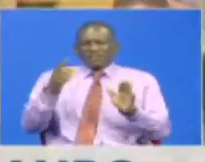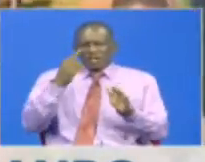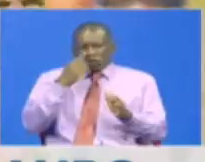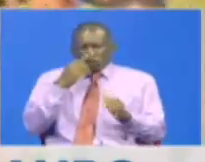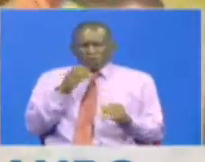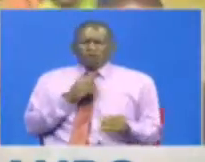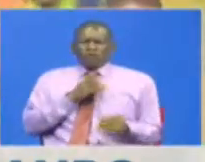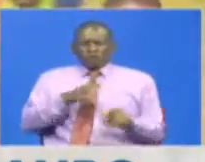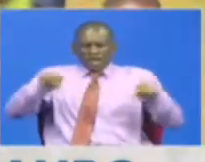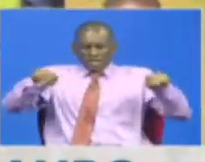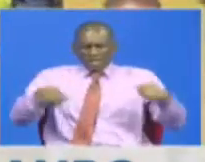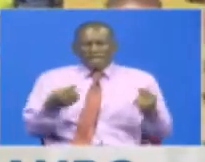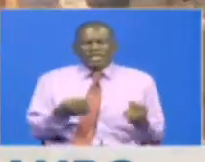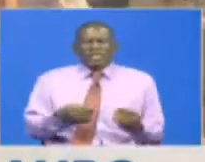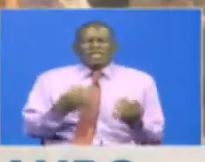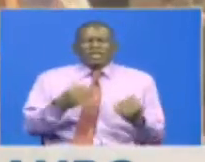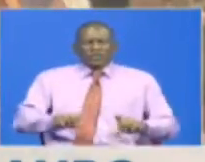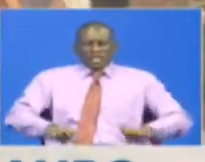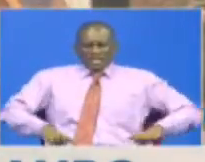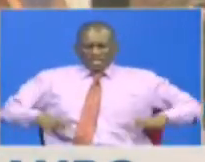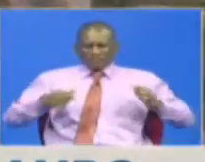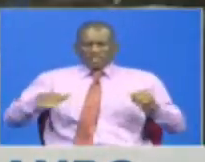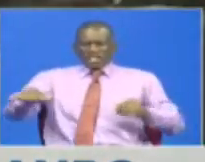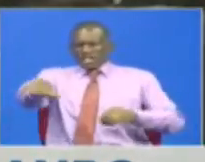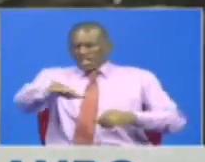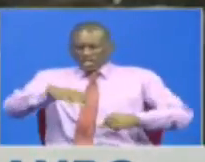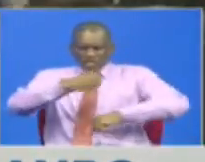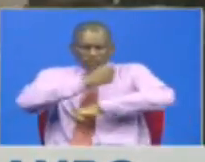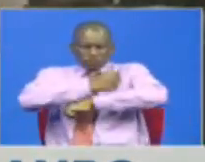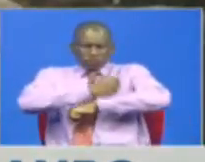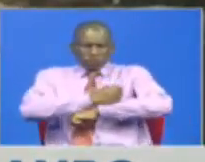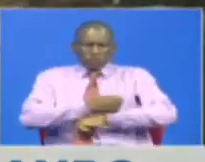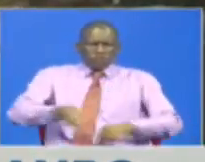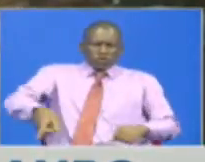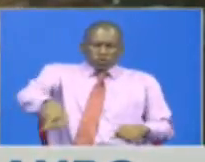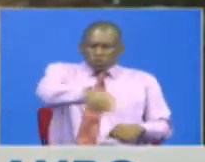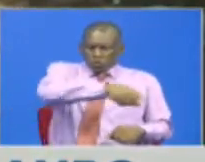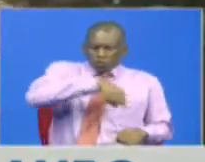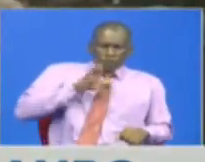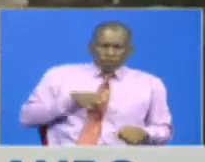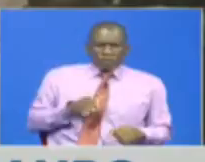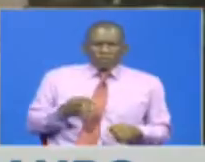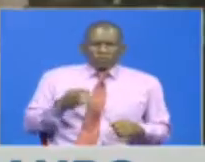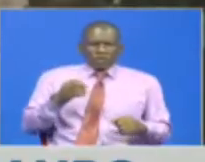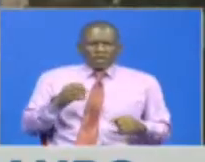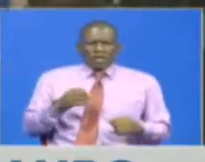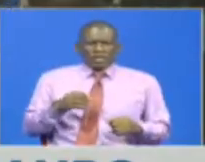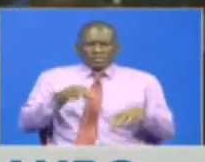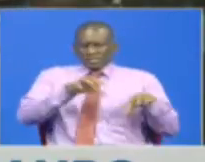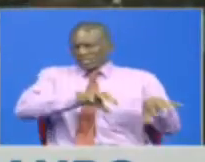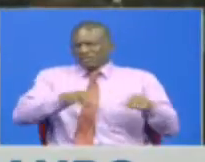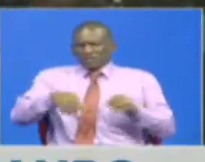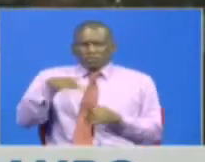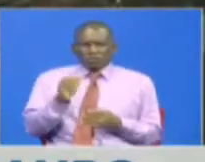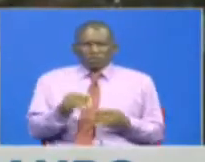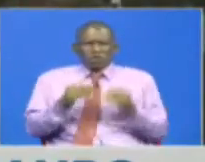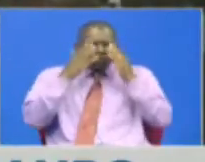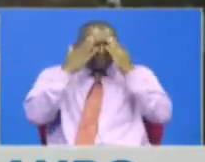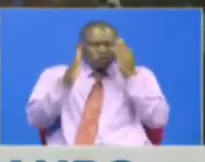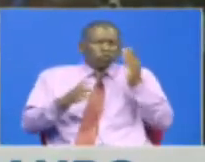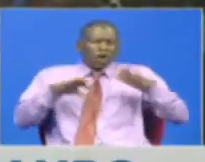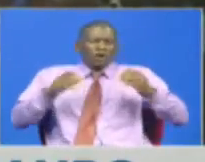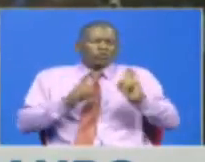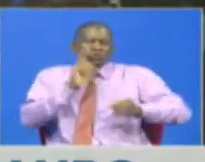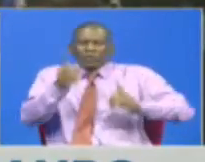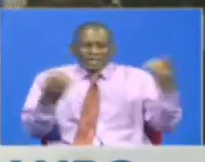an attack sought refuge at local schools. Sisi wakina mama tunalia machozi. Kwa sababu hatujui kukimbia usiku,